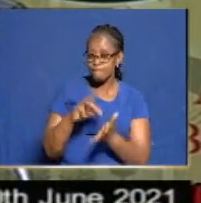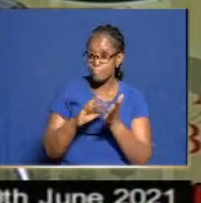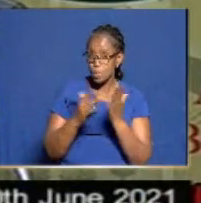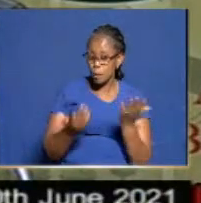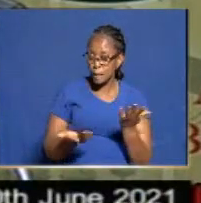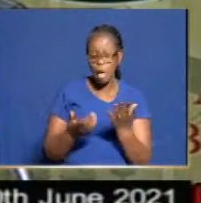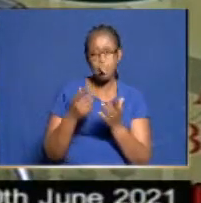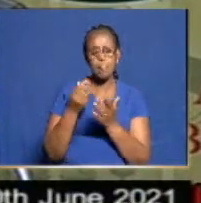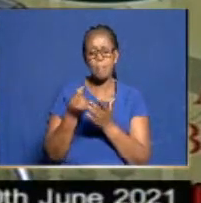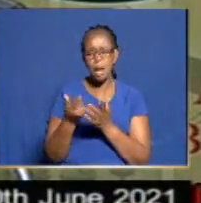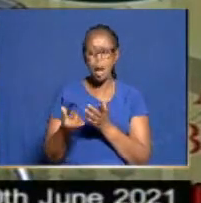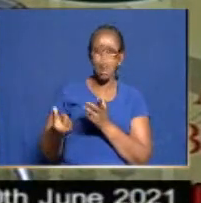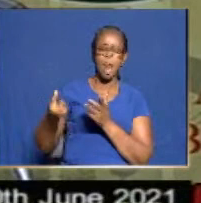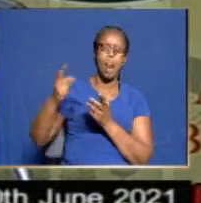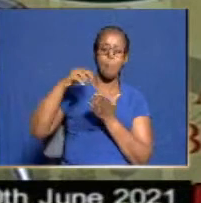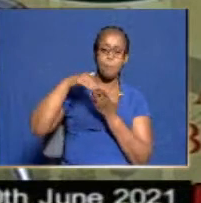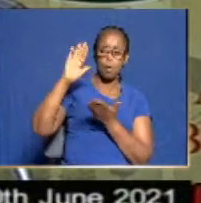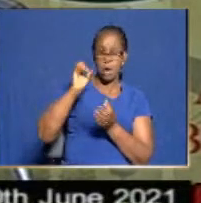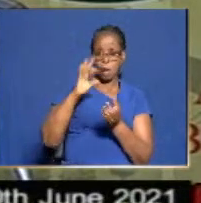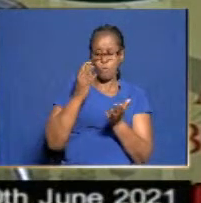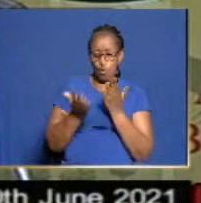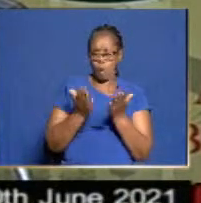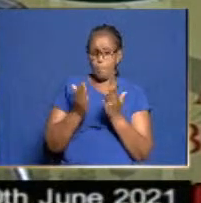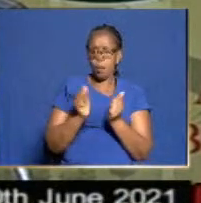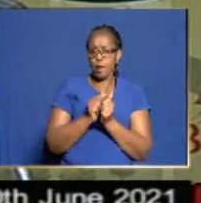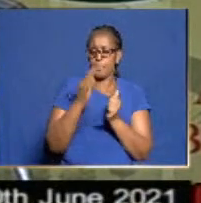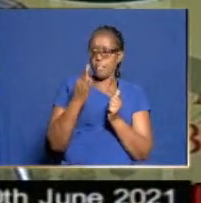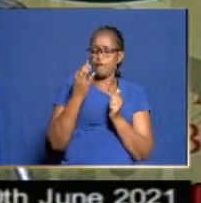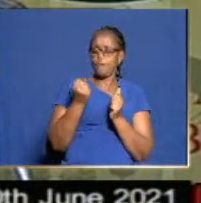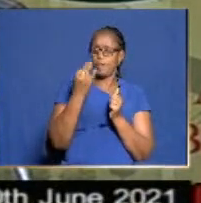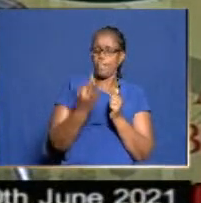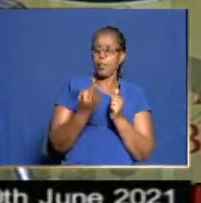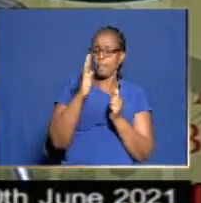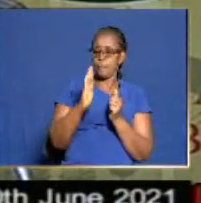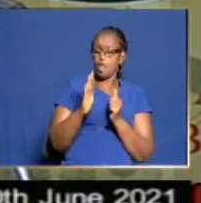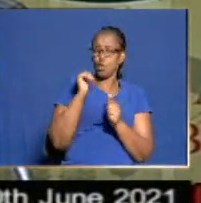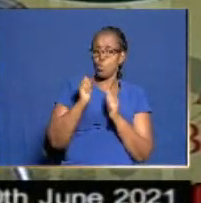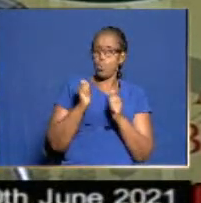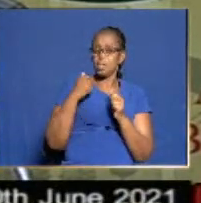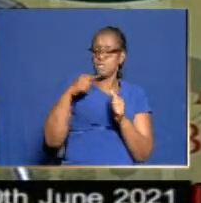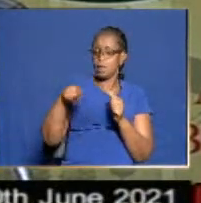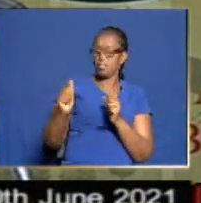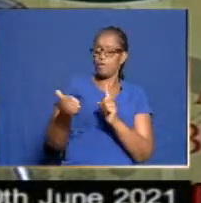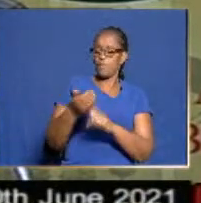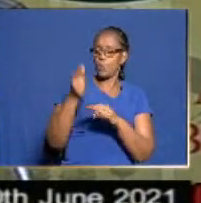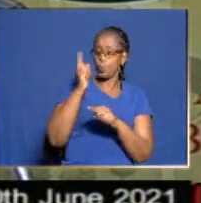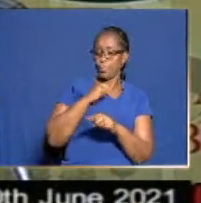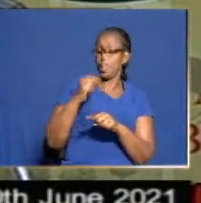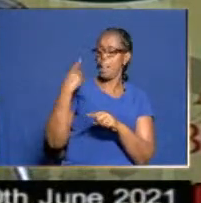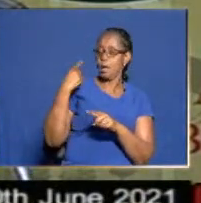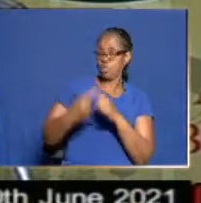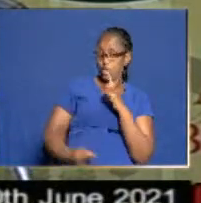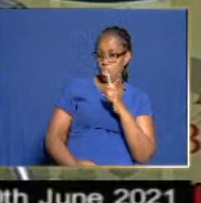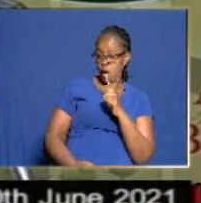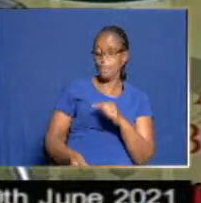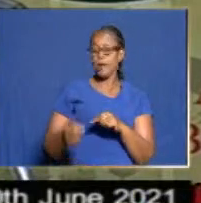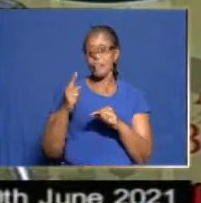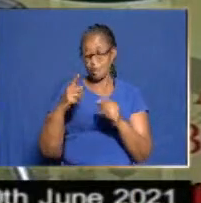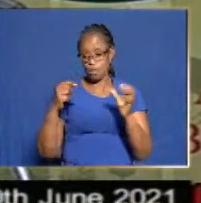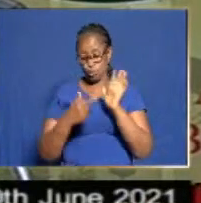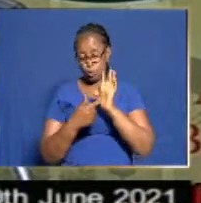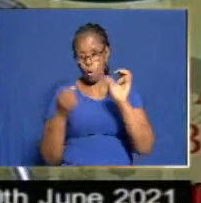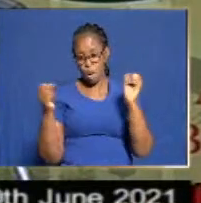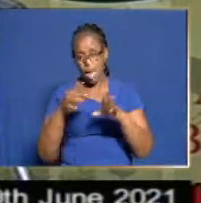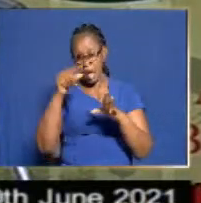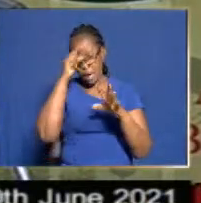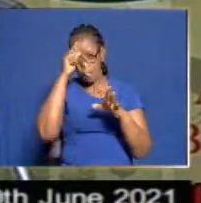substantial increase compared to KES 353.2 billion allocation in the financial 2020-21, a clear testimony of the government's